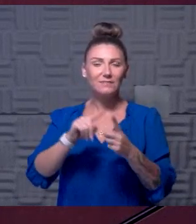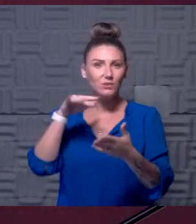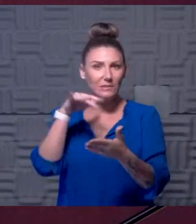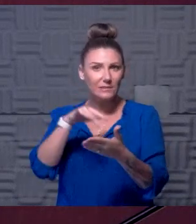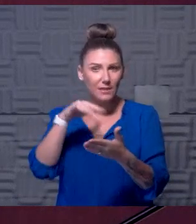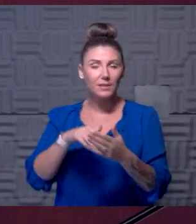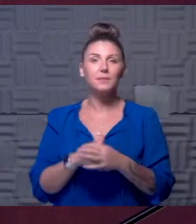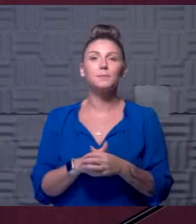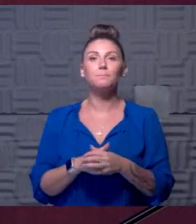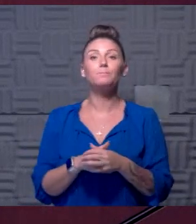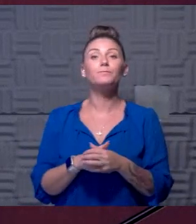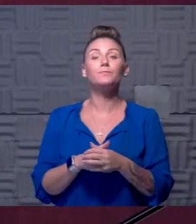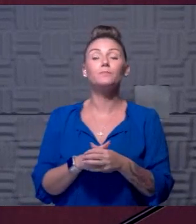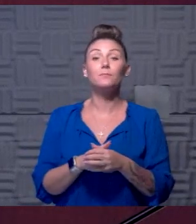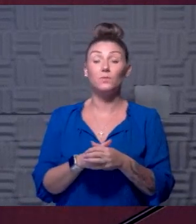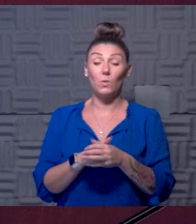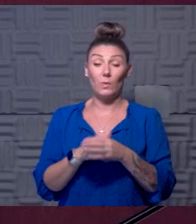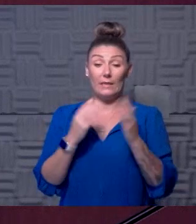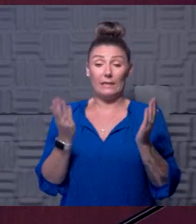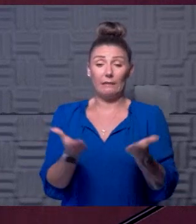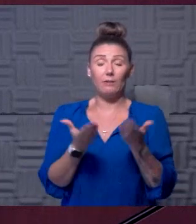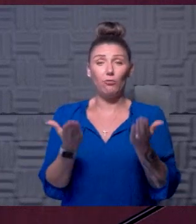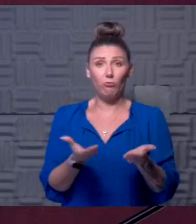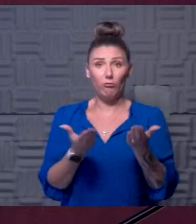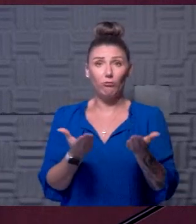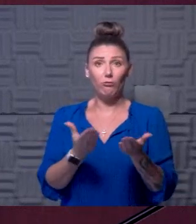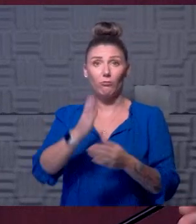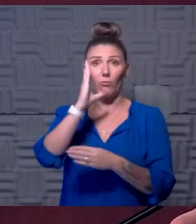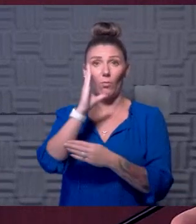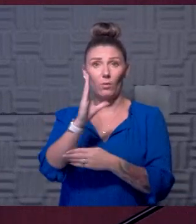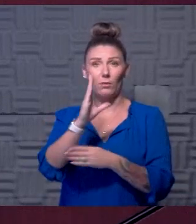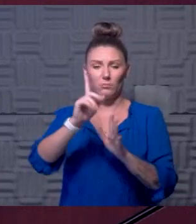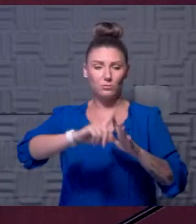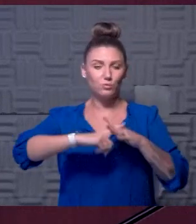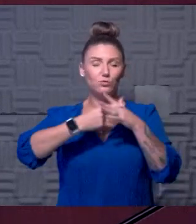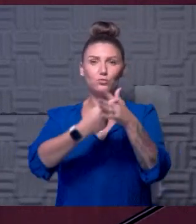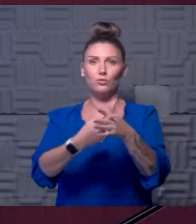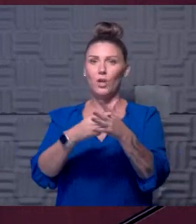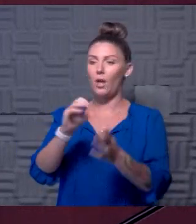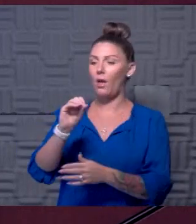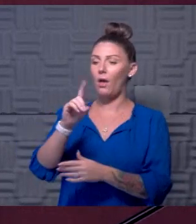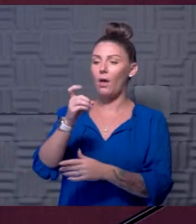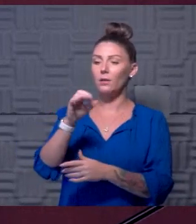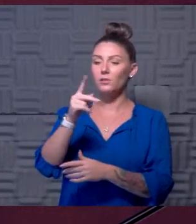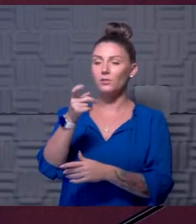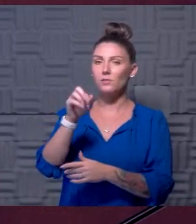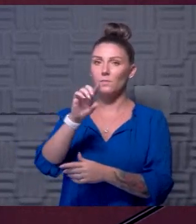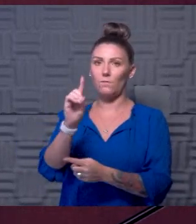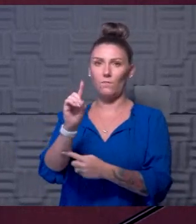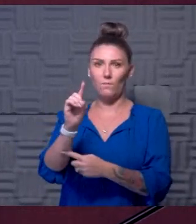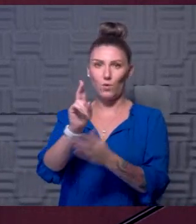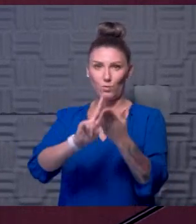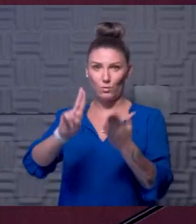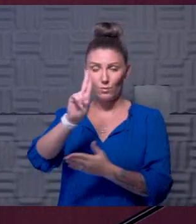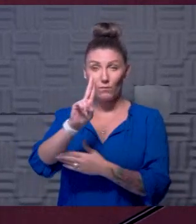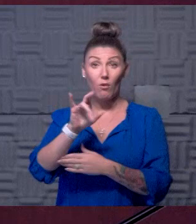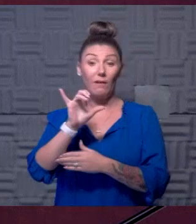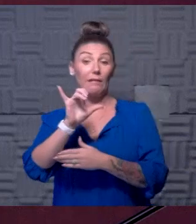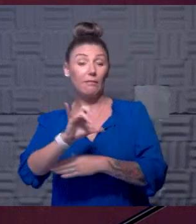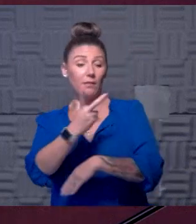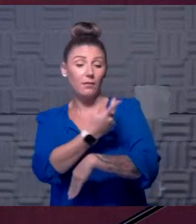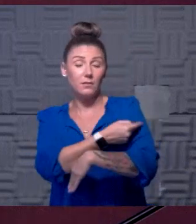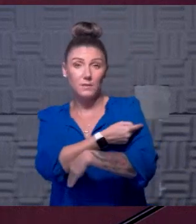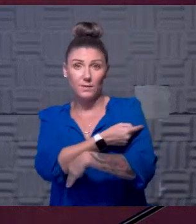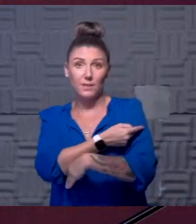vaccine studies we're going to do here is the one that originated at Oxford University. And then that